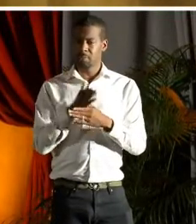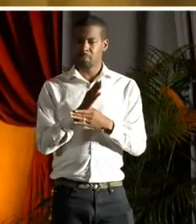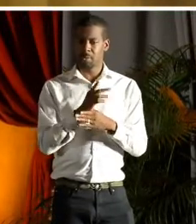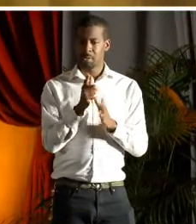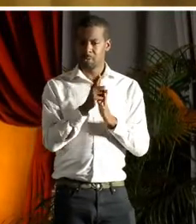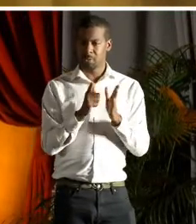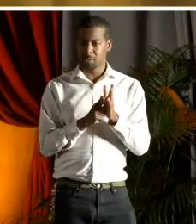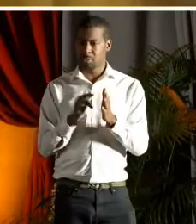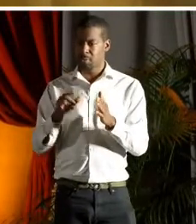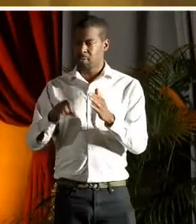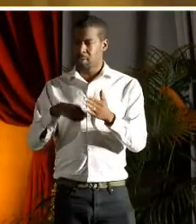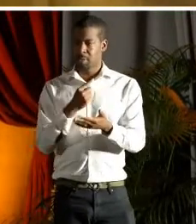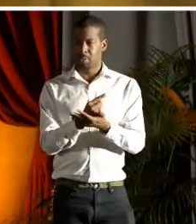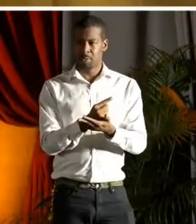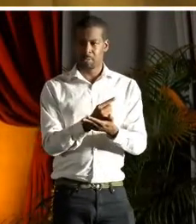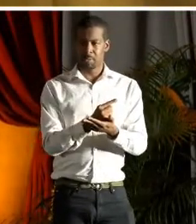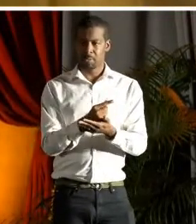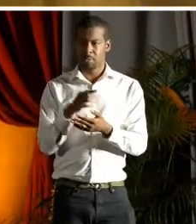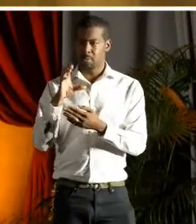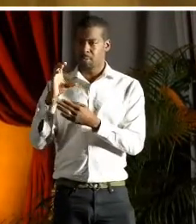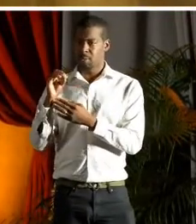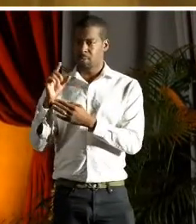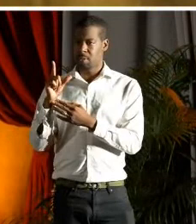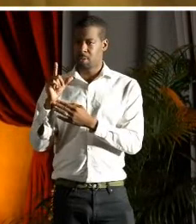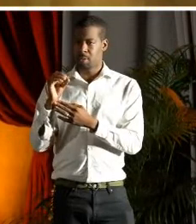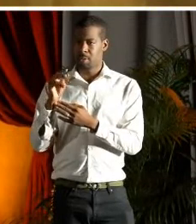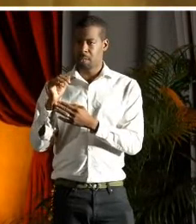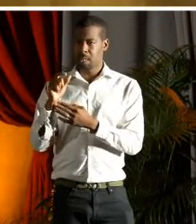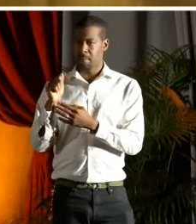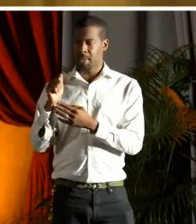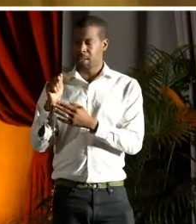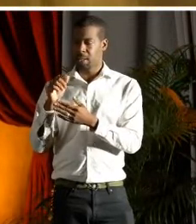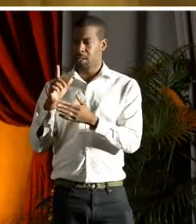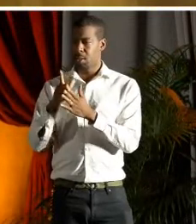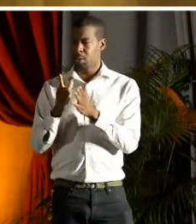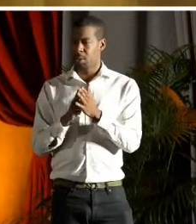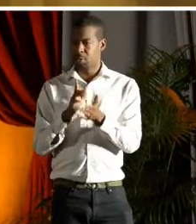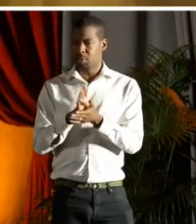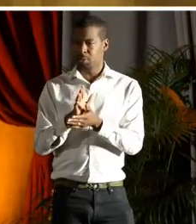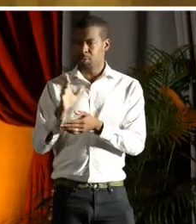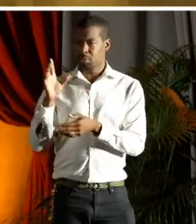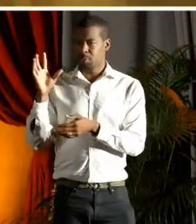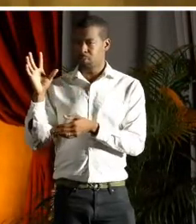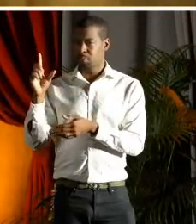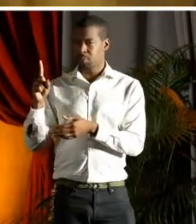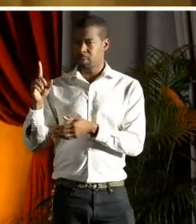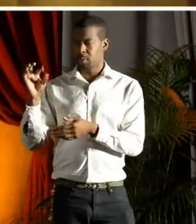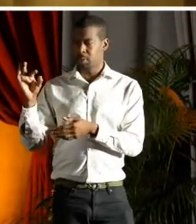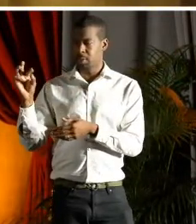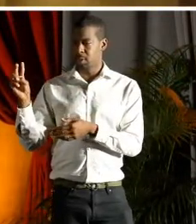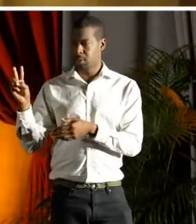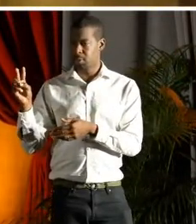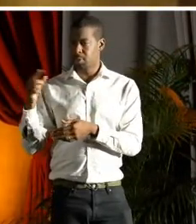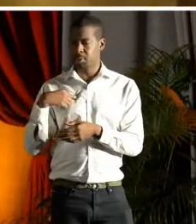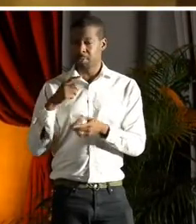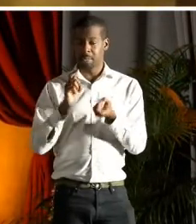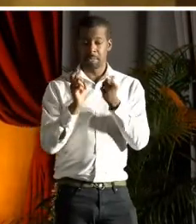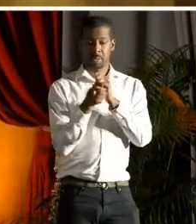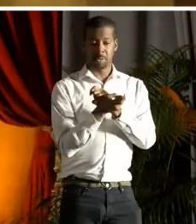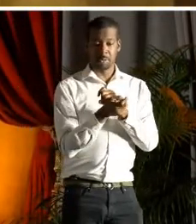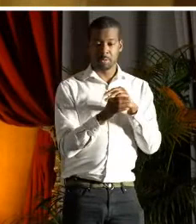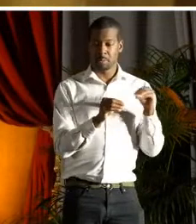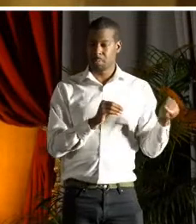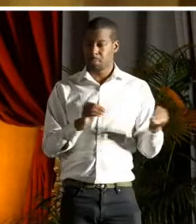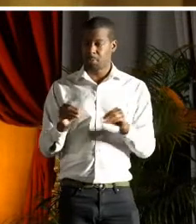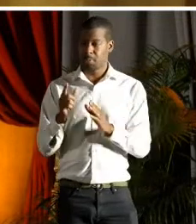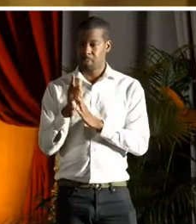that graduated from Columbia Law School in 1992, became a civil rights lawyer, but I became a movement lawyer when I